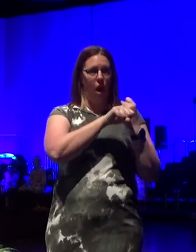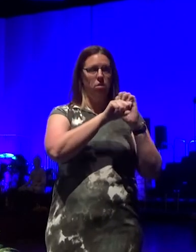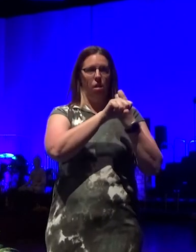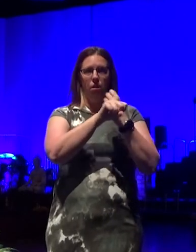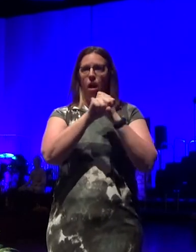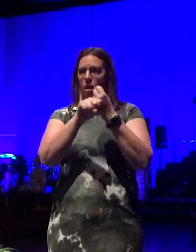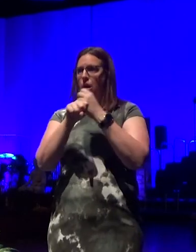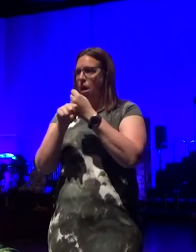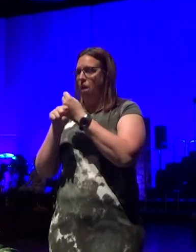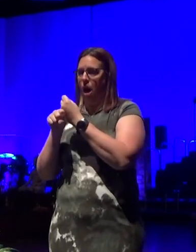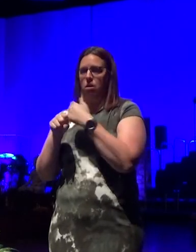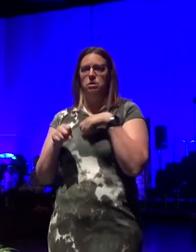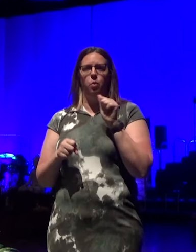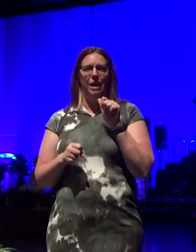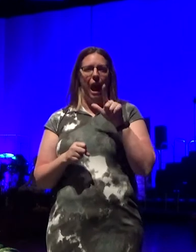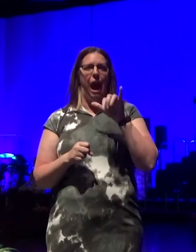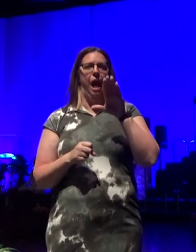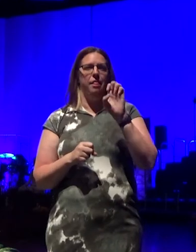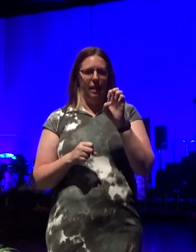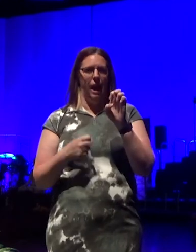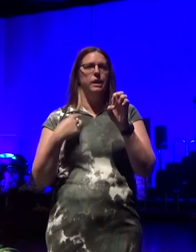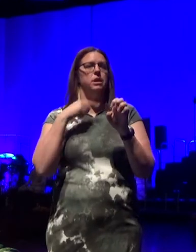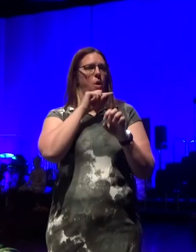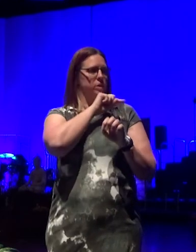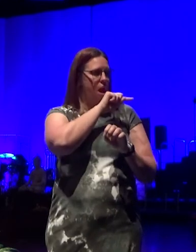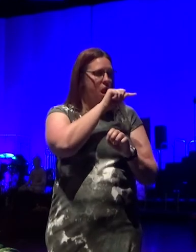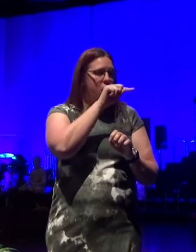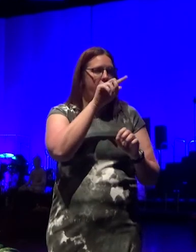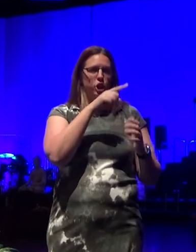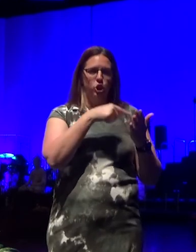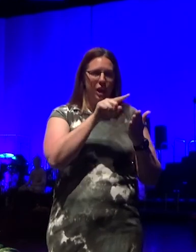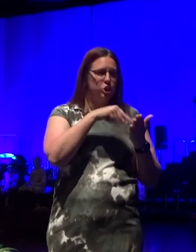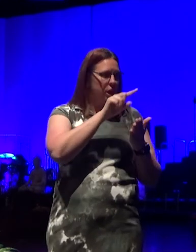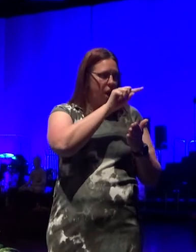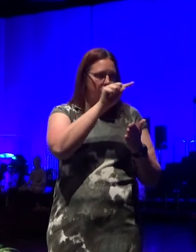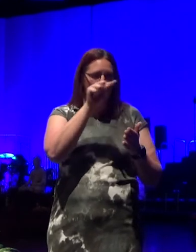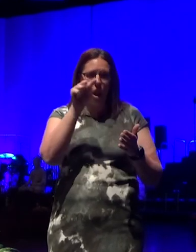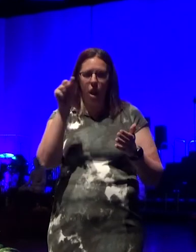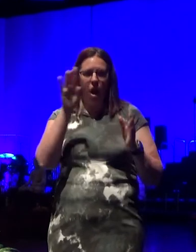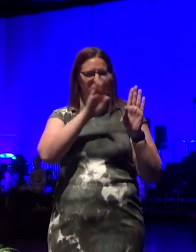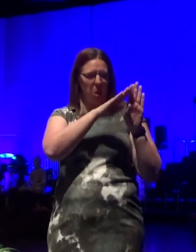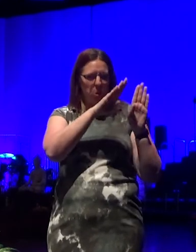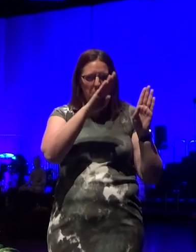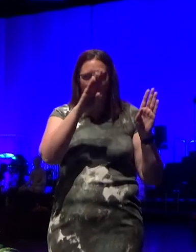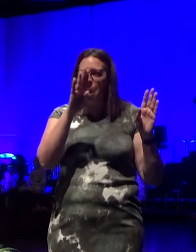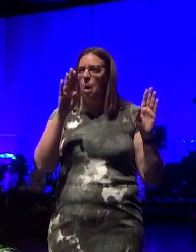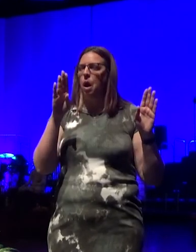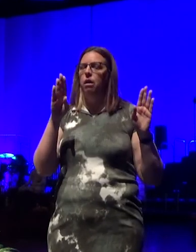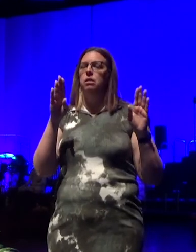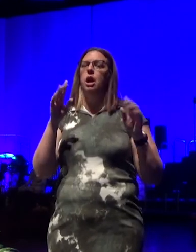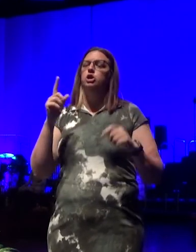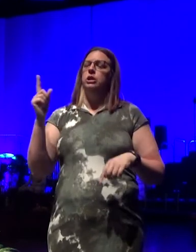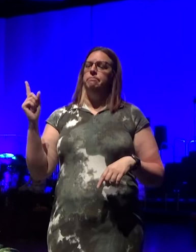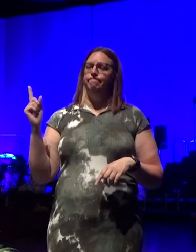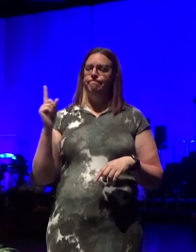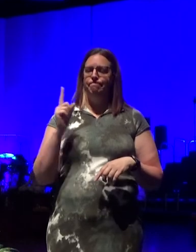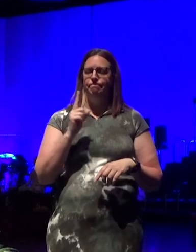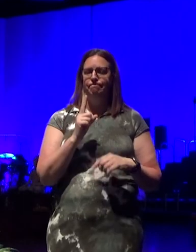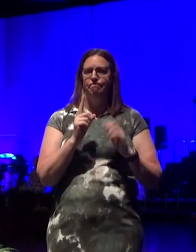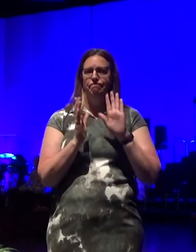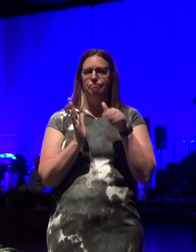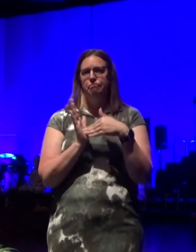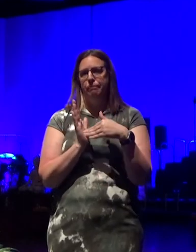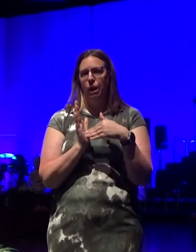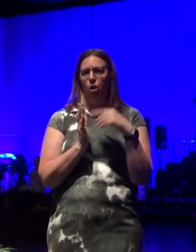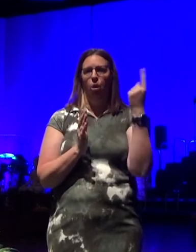been all the way down one side and up the other, trying every door, she walked sadly down the middle, wondering how she was